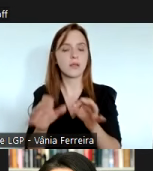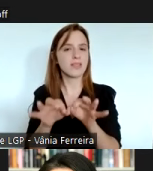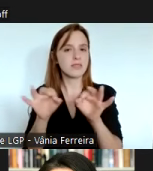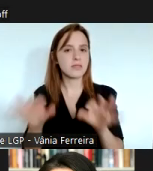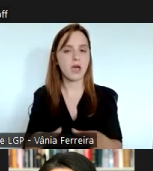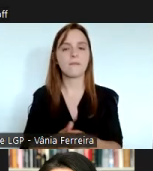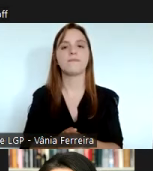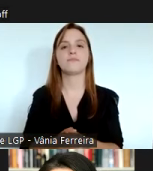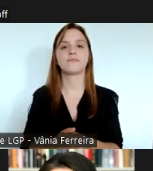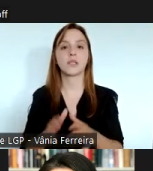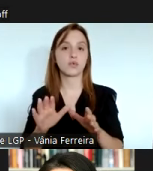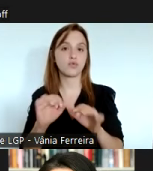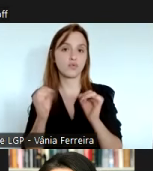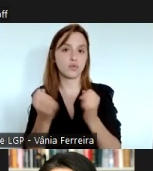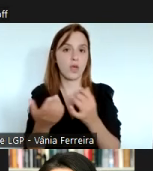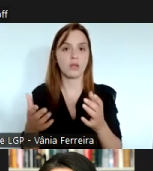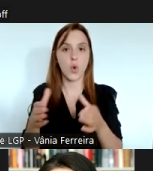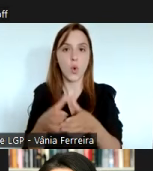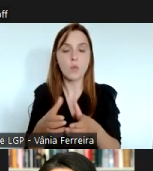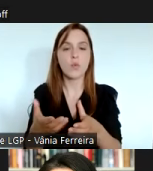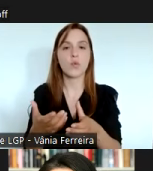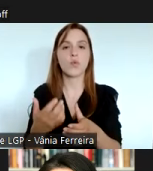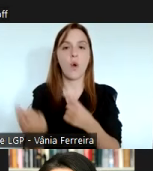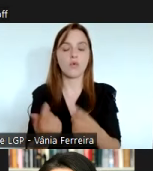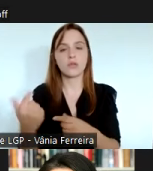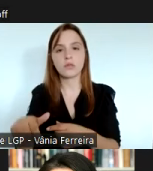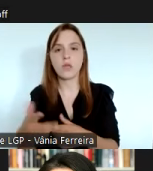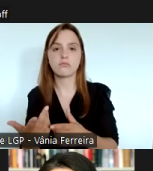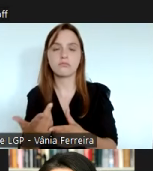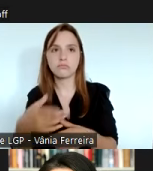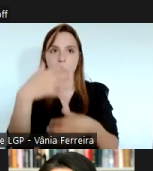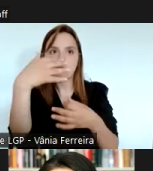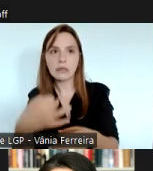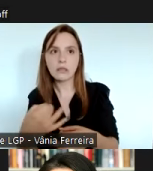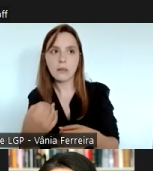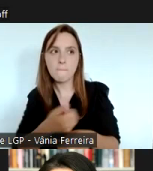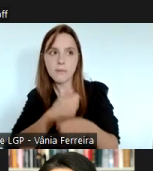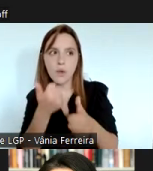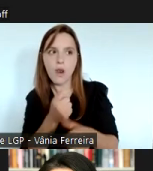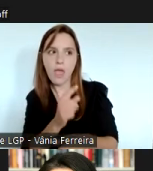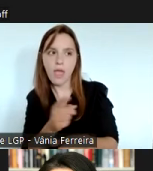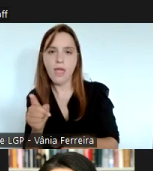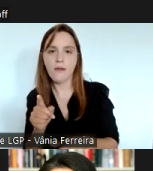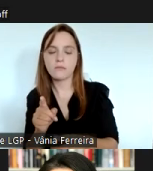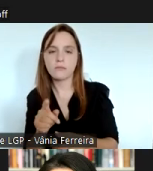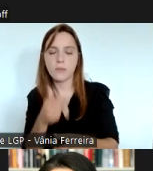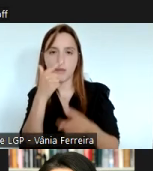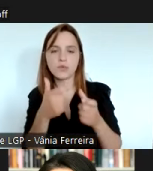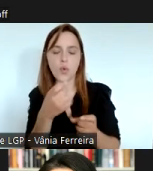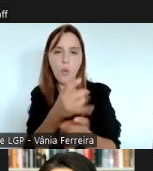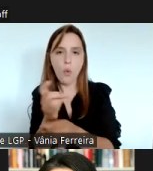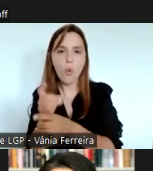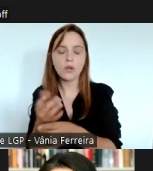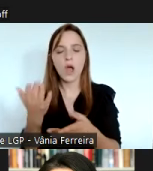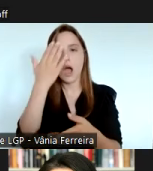group of people that strives or believes for the best for its peers, I think that justice and